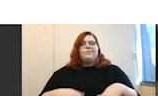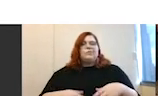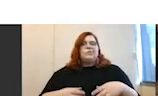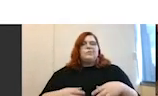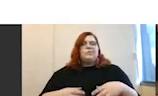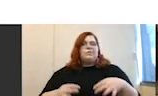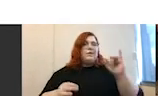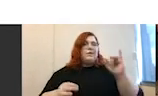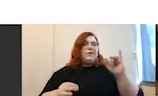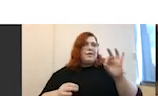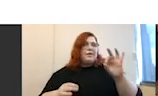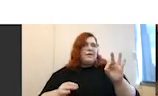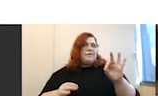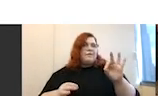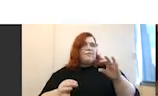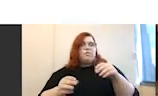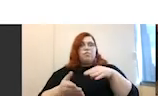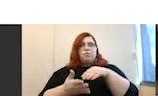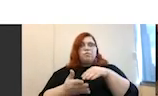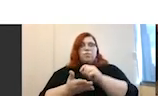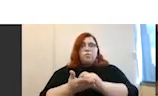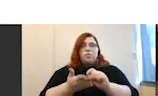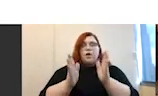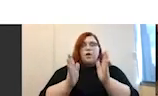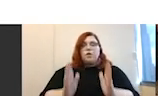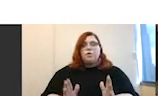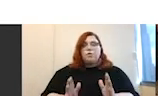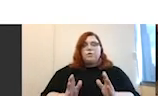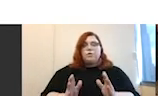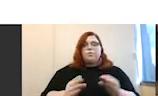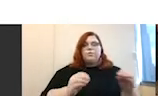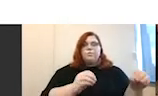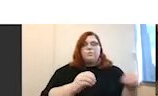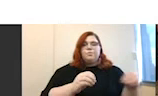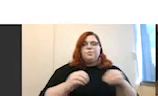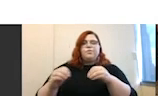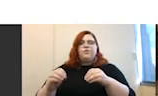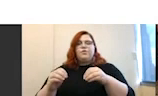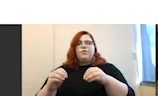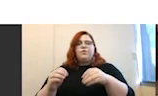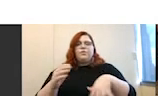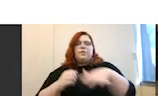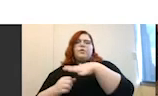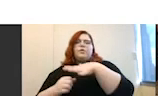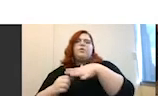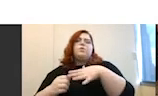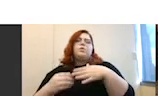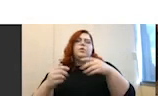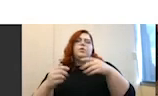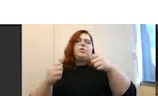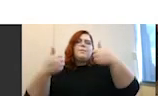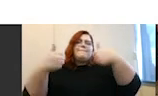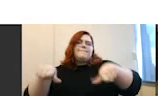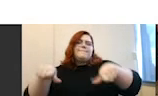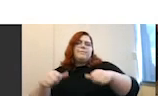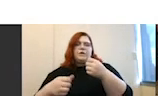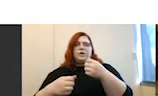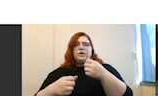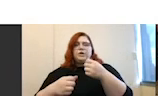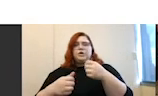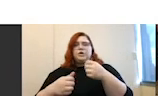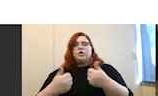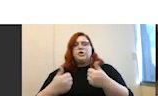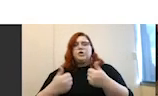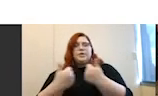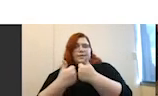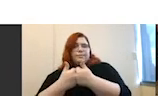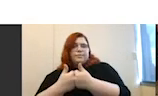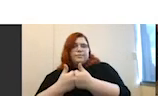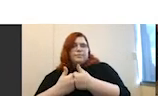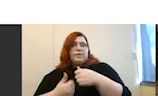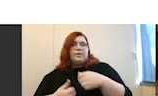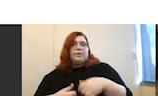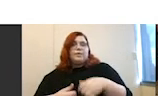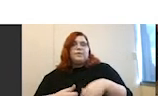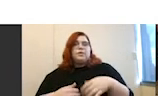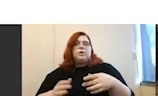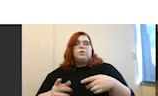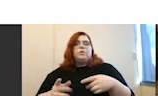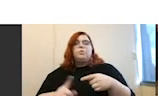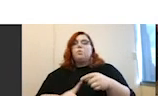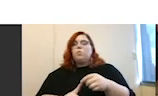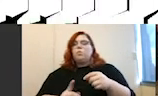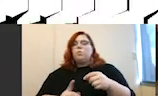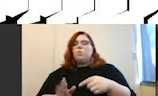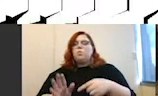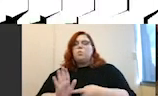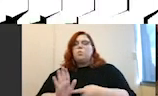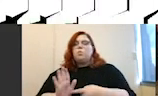more towards platforms where games are also published. So I'm going to share with you Itch.io. That's a platform that I used to publish my